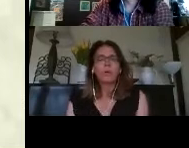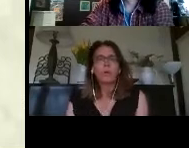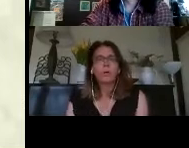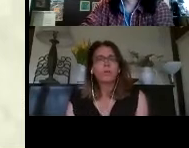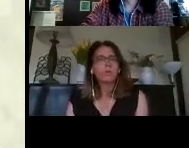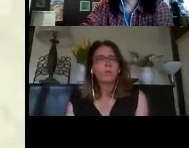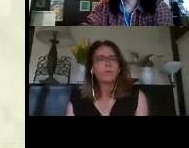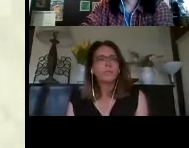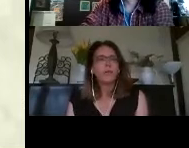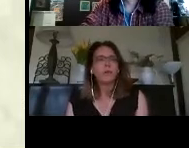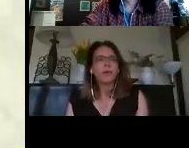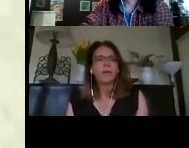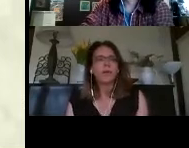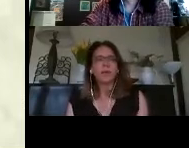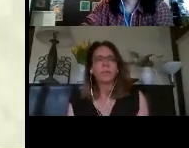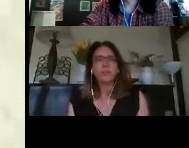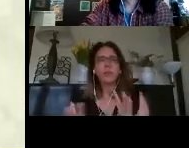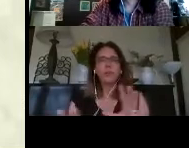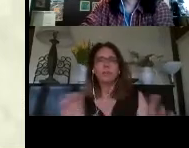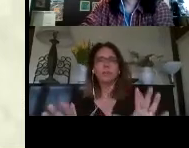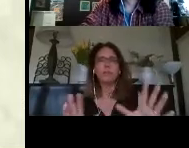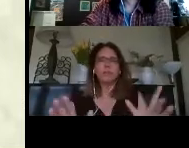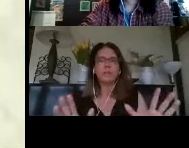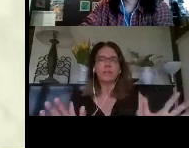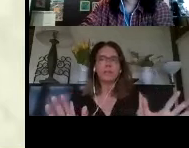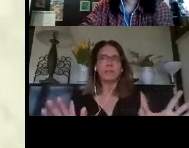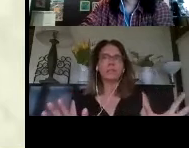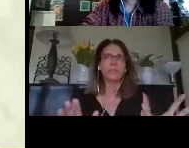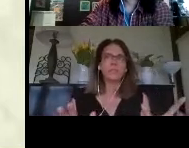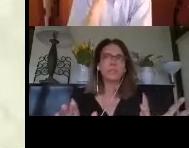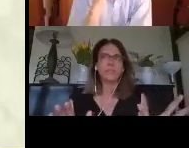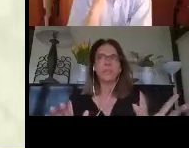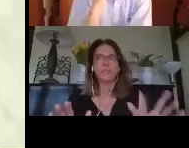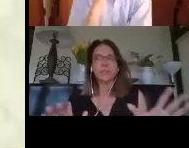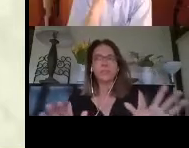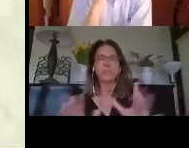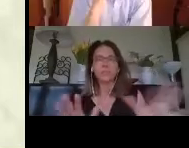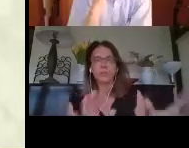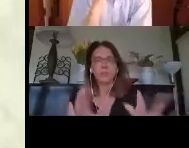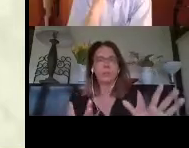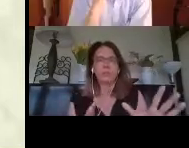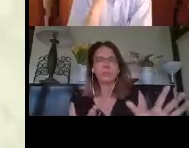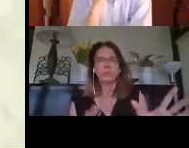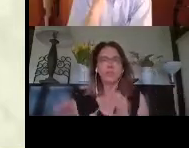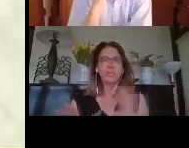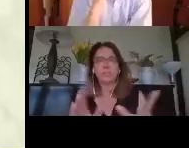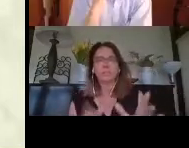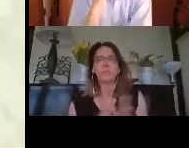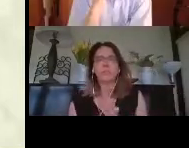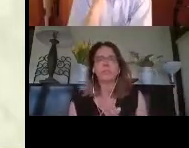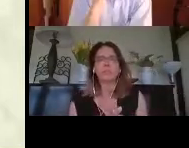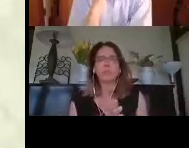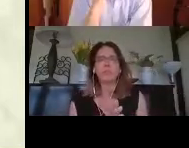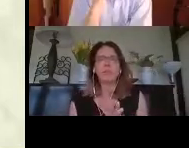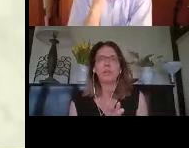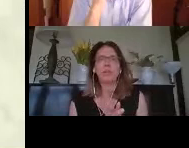Ricardo, can I pause for a minute and see? I'm trying. It's like an exercise in ADHD to check all of the chats and present